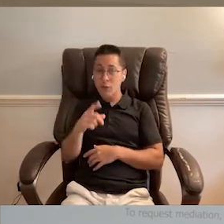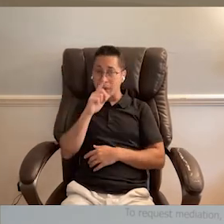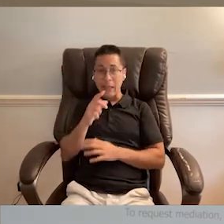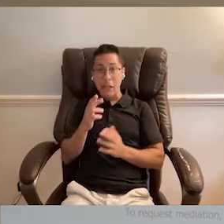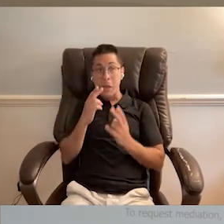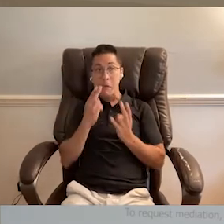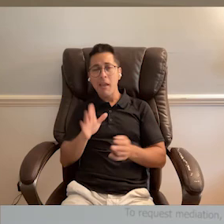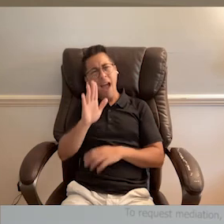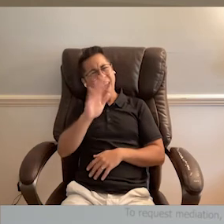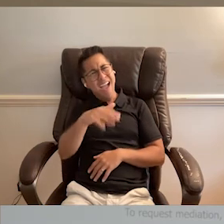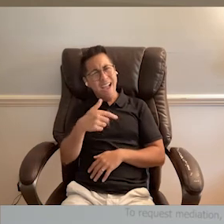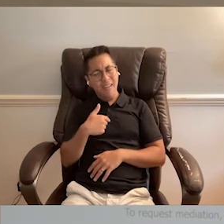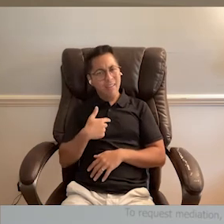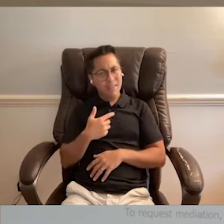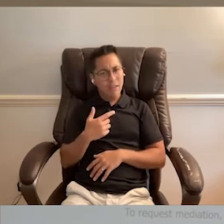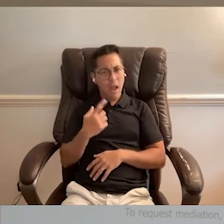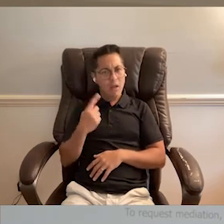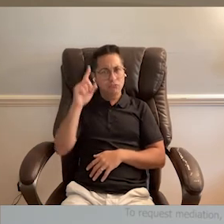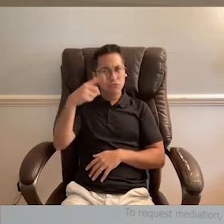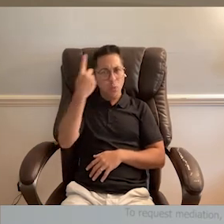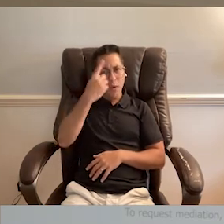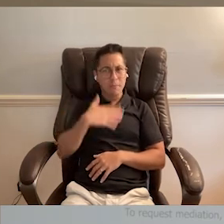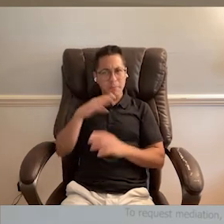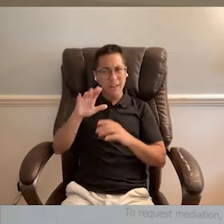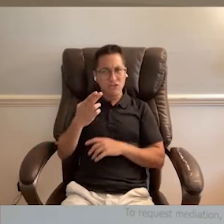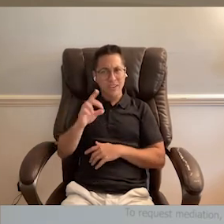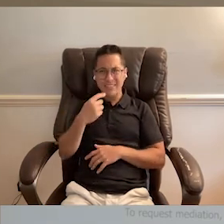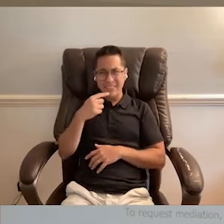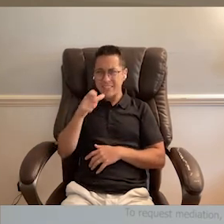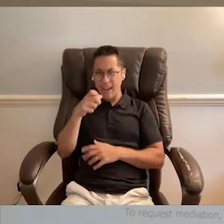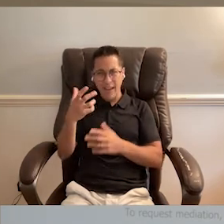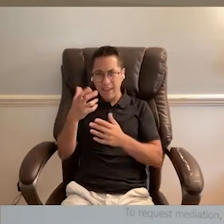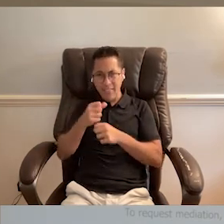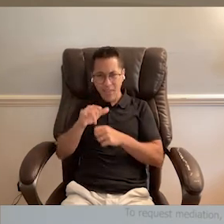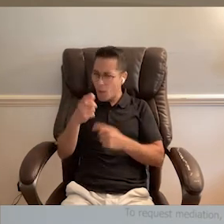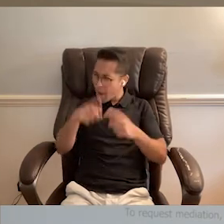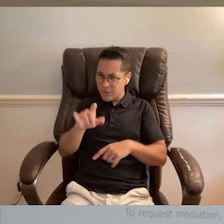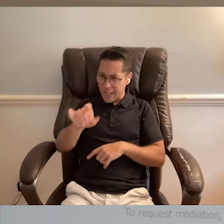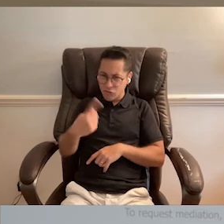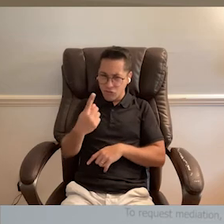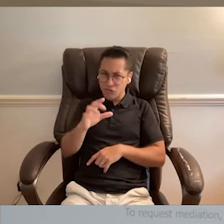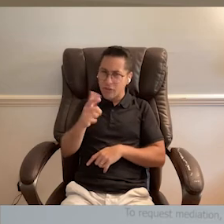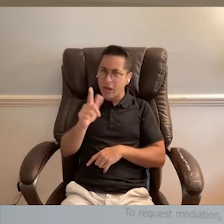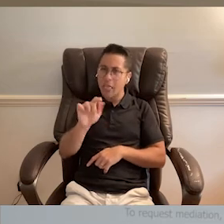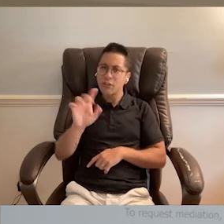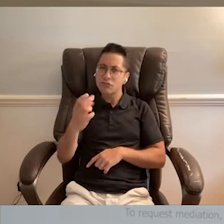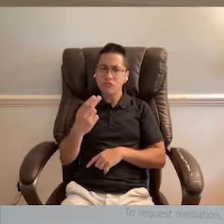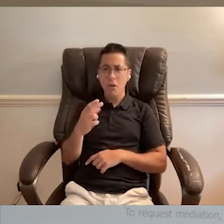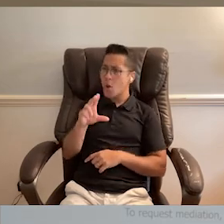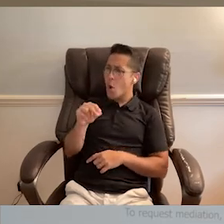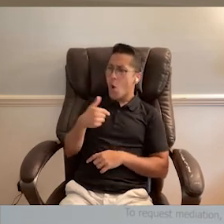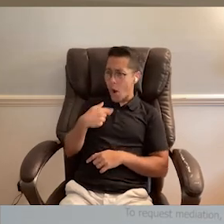just wondering, my child said they didn't get this. What happened? Was that just a glitch? And they'll often say, no, I was told they couldn't have